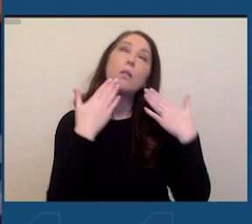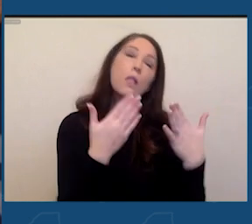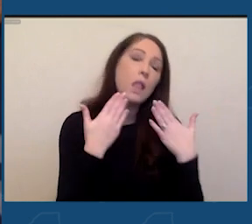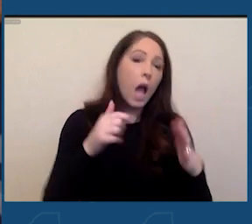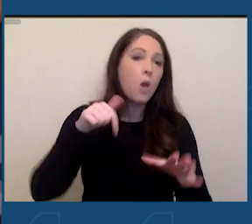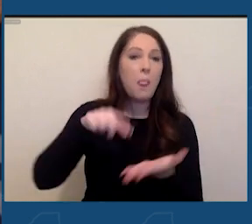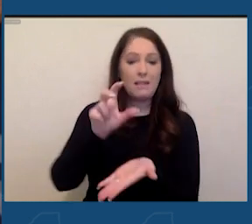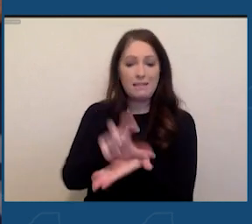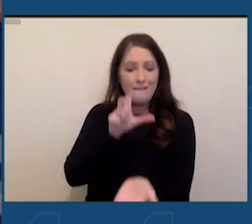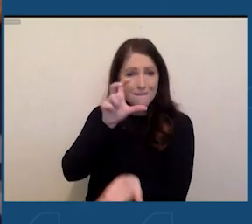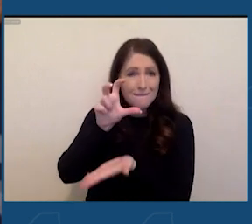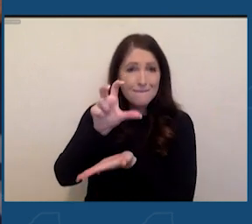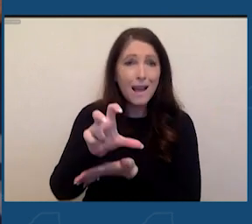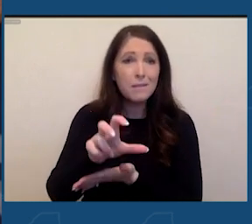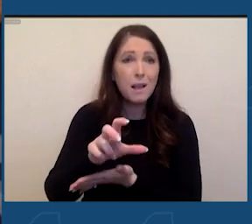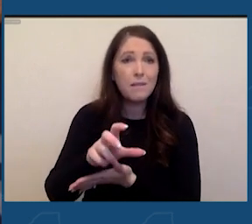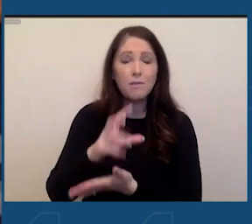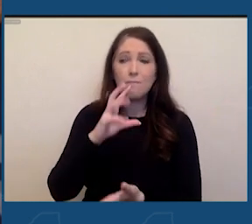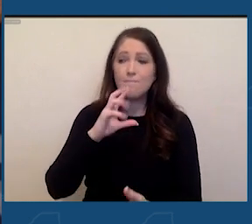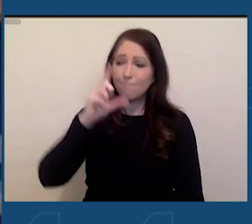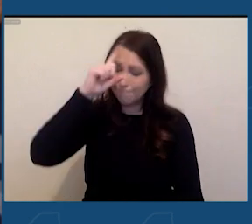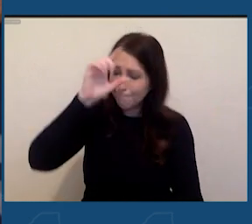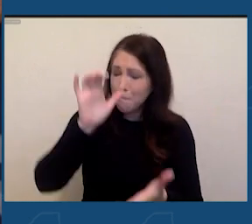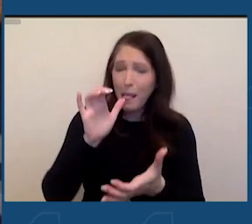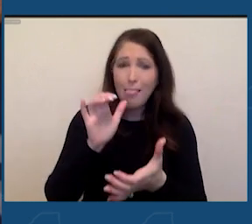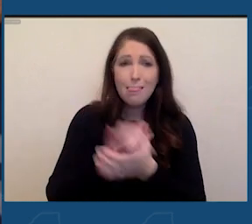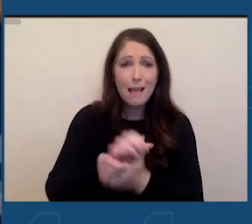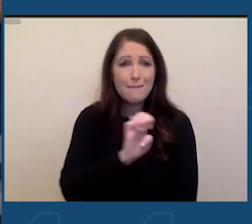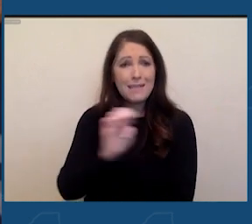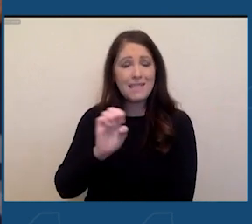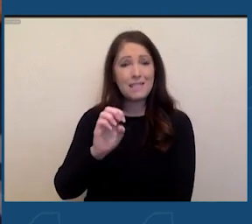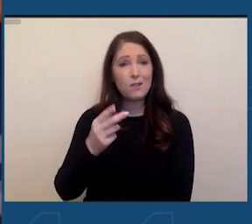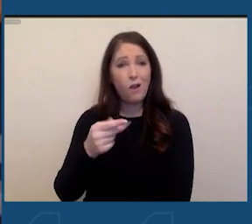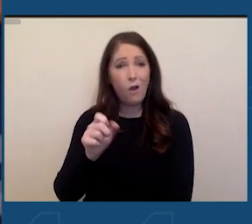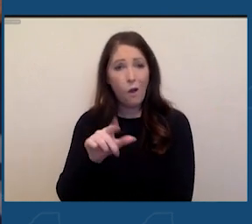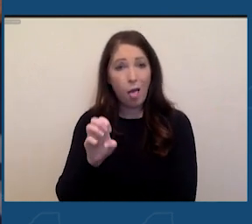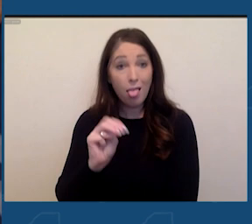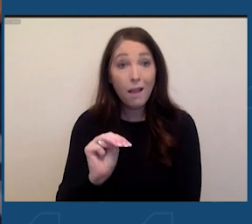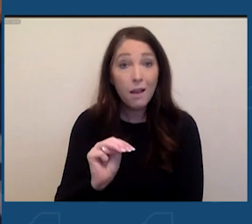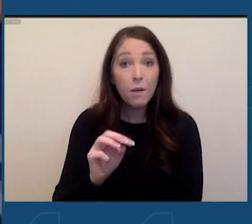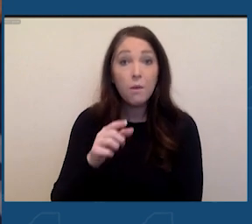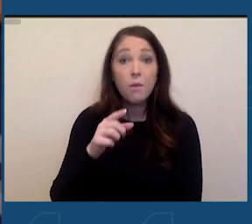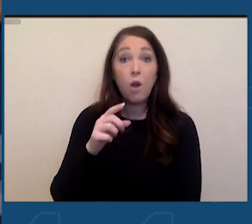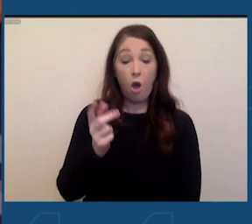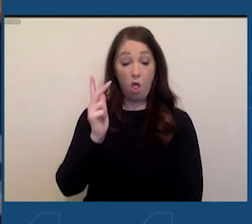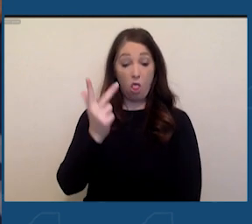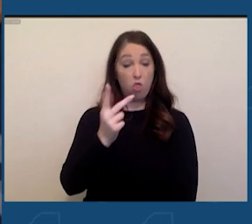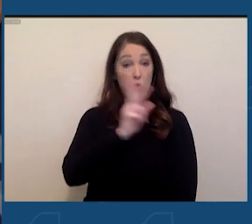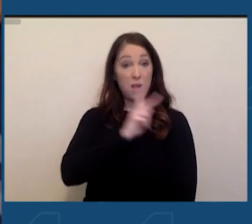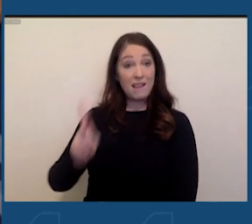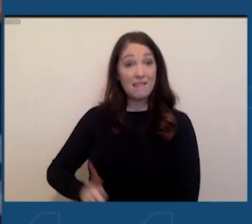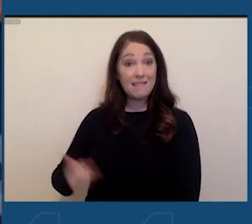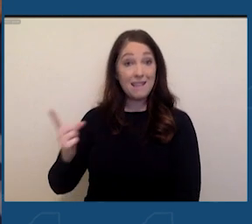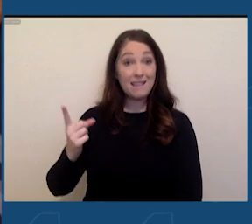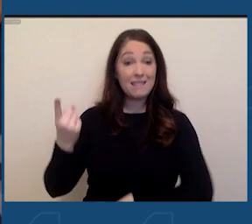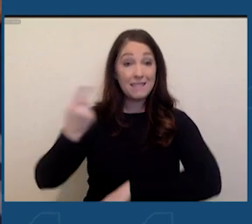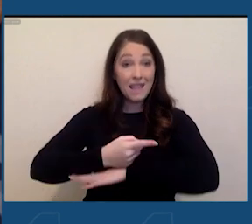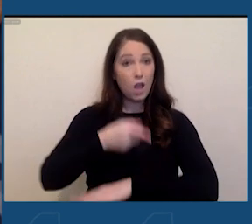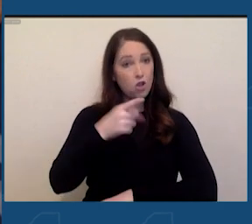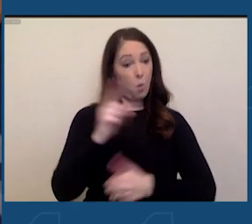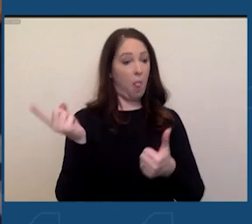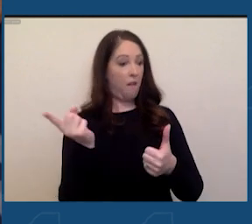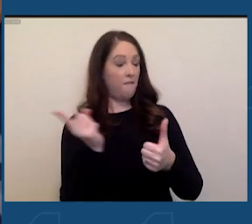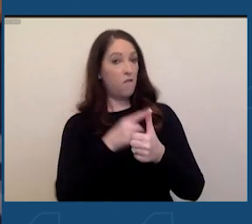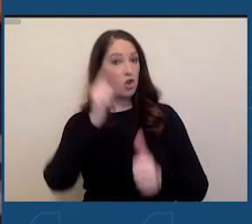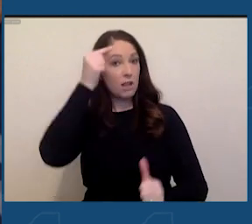for believing in East Harlem. You actually made history in East Harlem on Three Kings Day, becoming the first governor to ever march in that